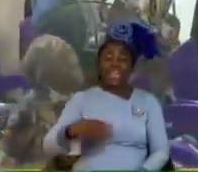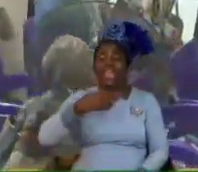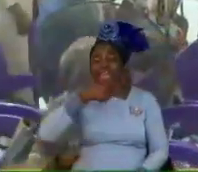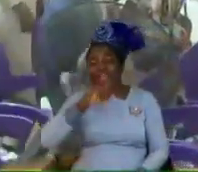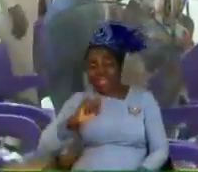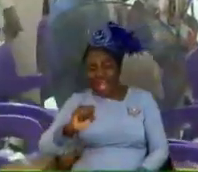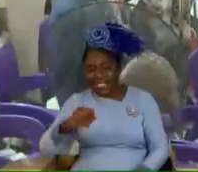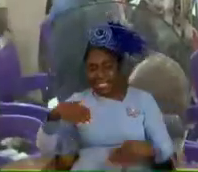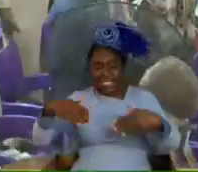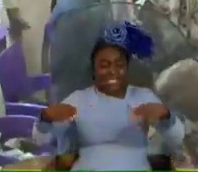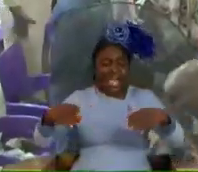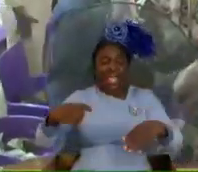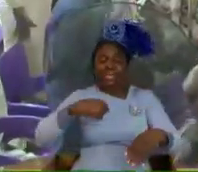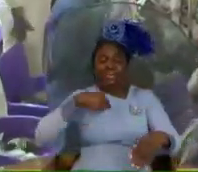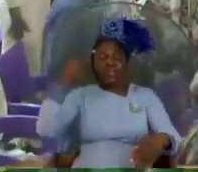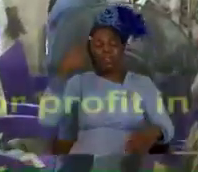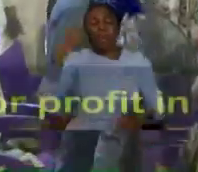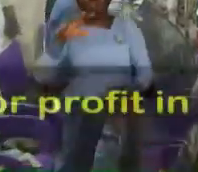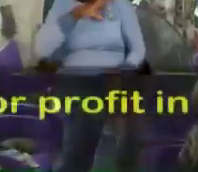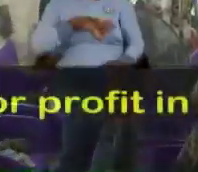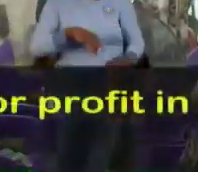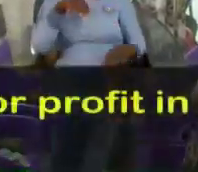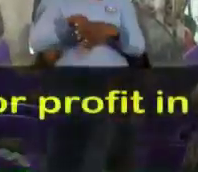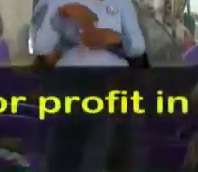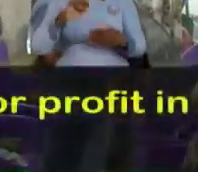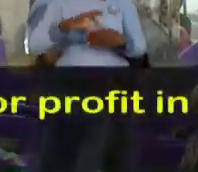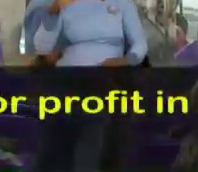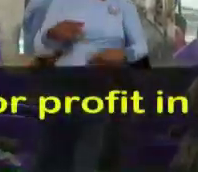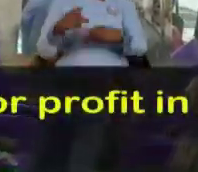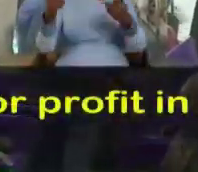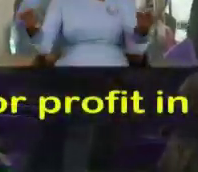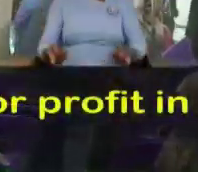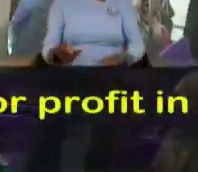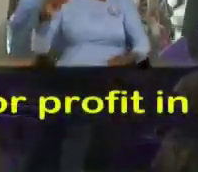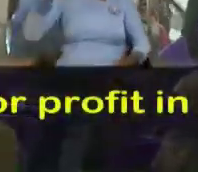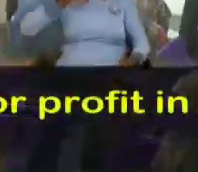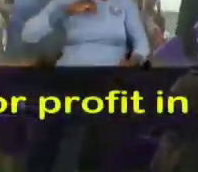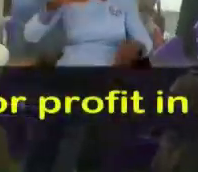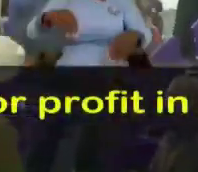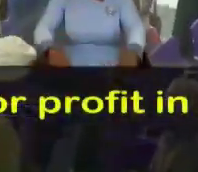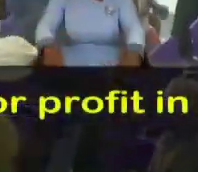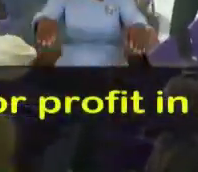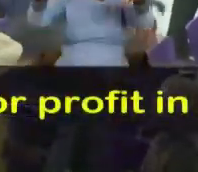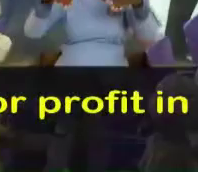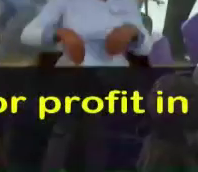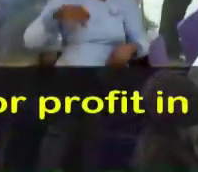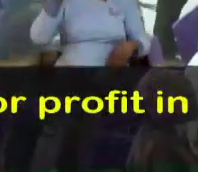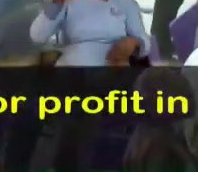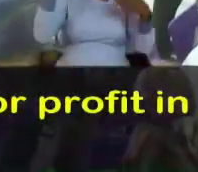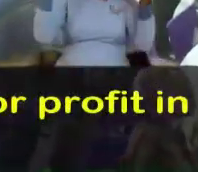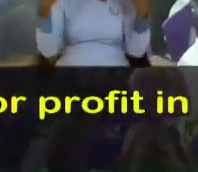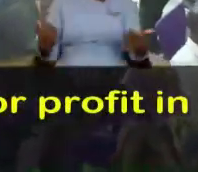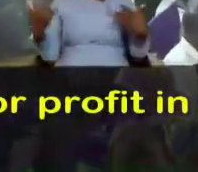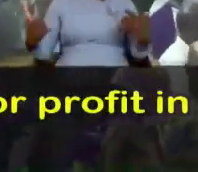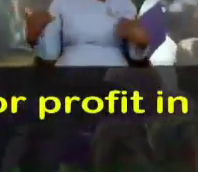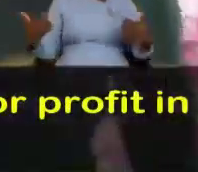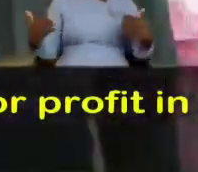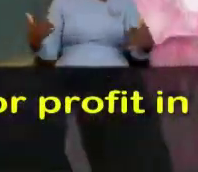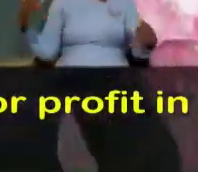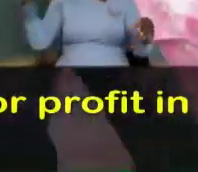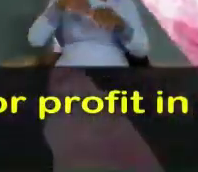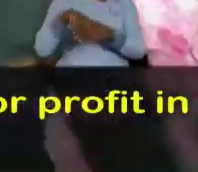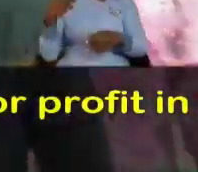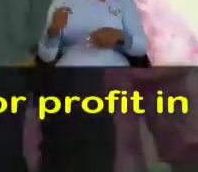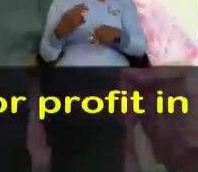Wicked elders selling me for profit in the spirit realm. I bury you now in the name